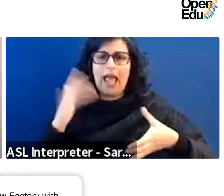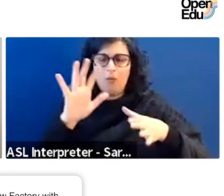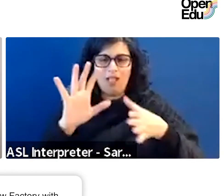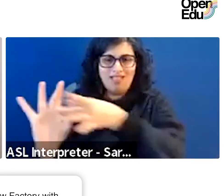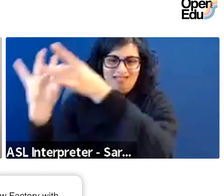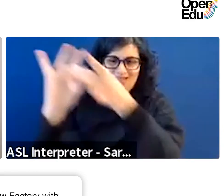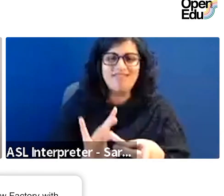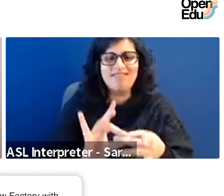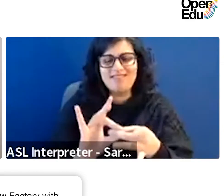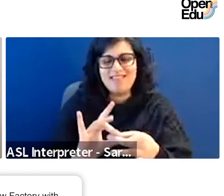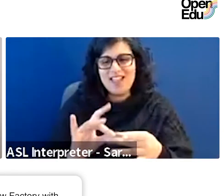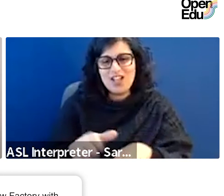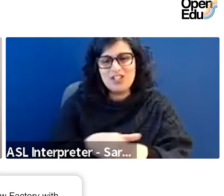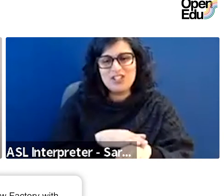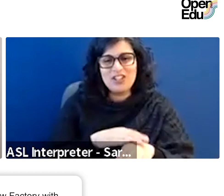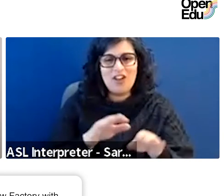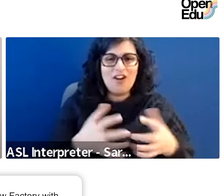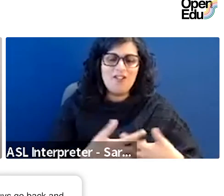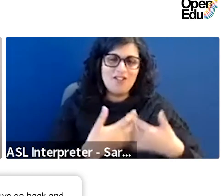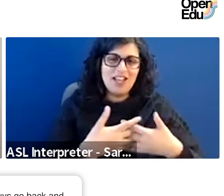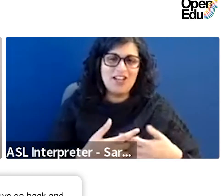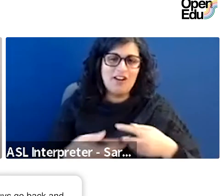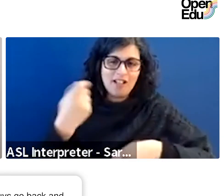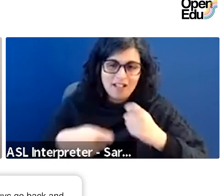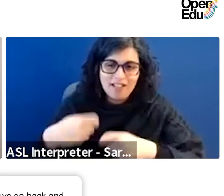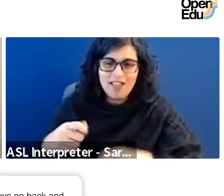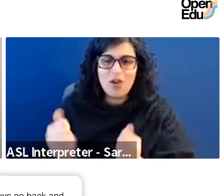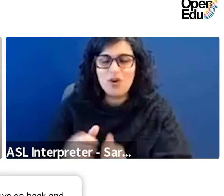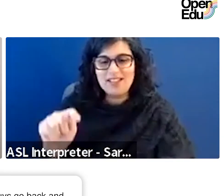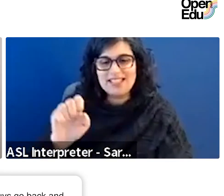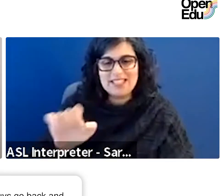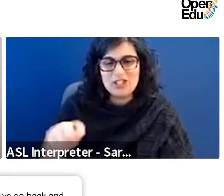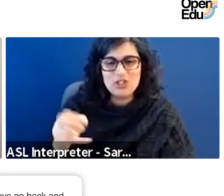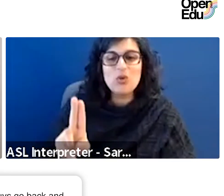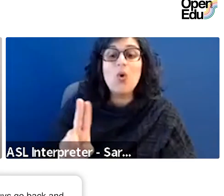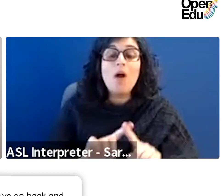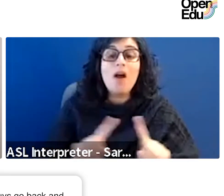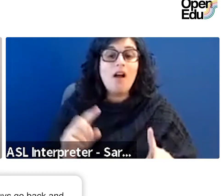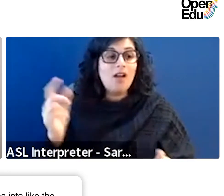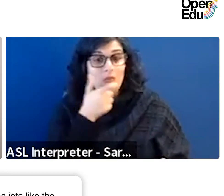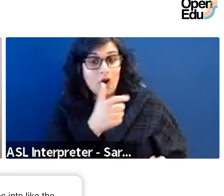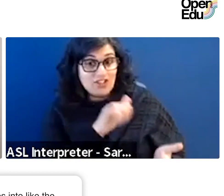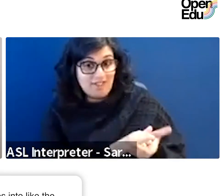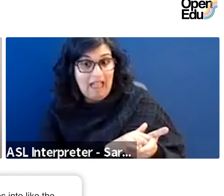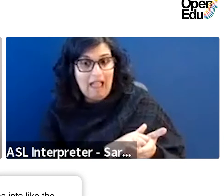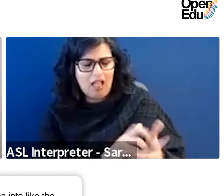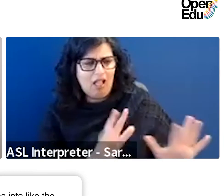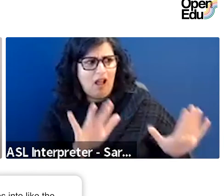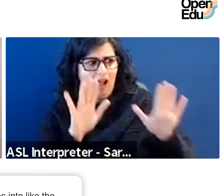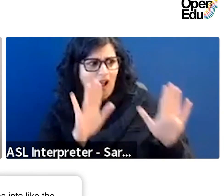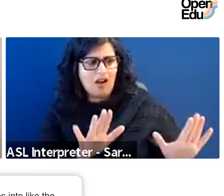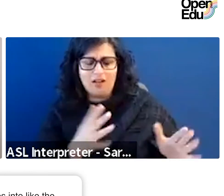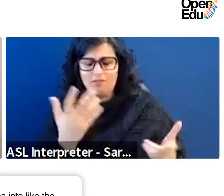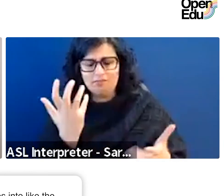back into the Slow Factory with regenerative systems with Teju. And if you guys go back and watch that, there's a lot of great ties into